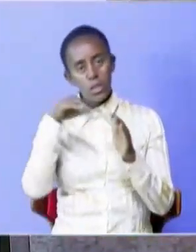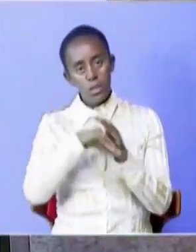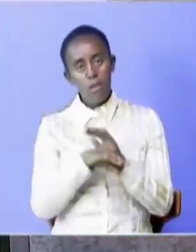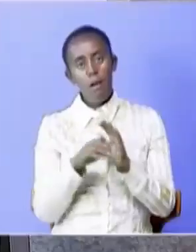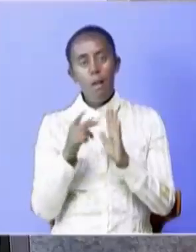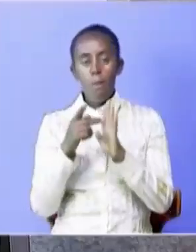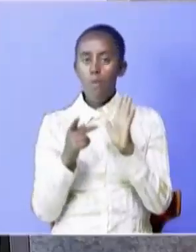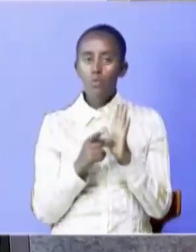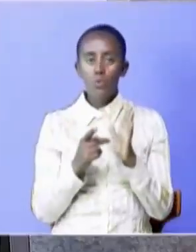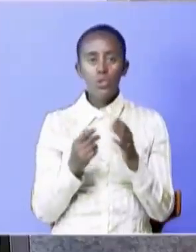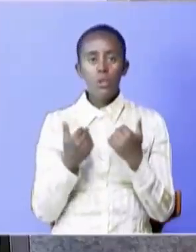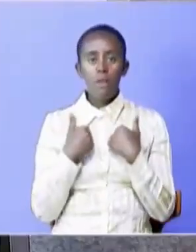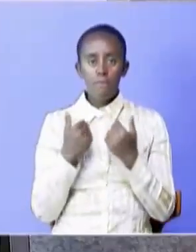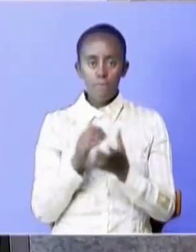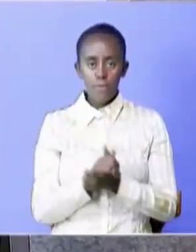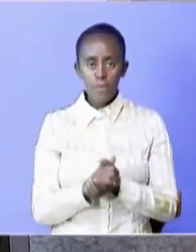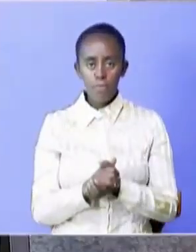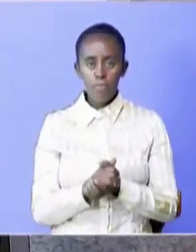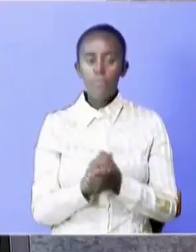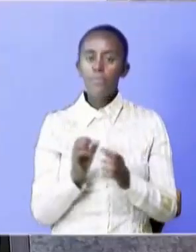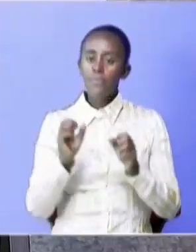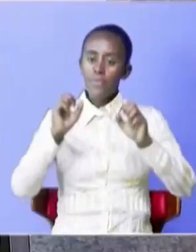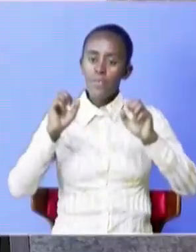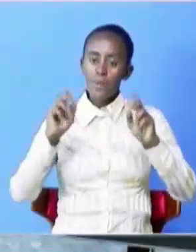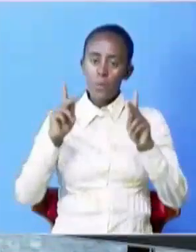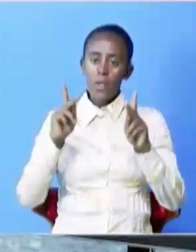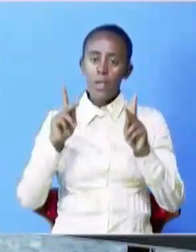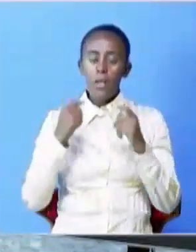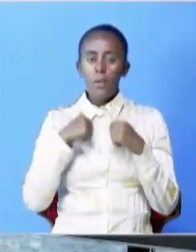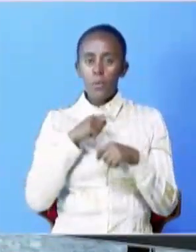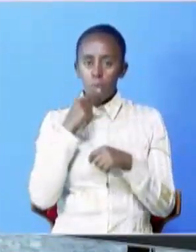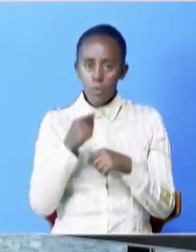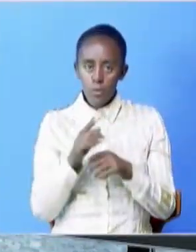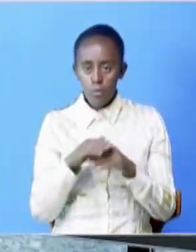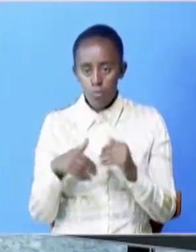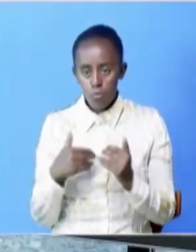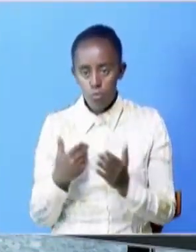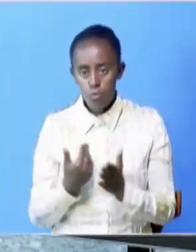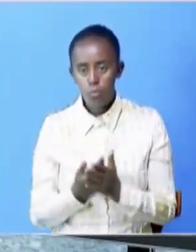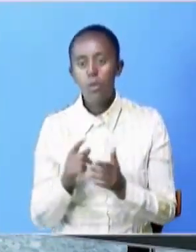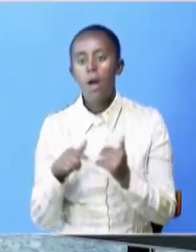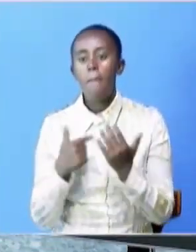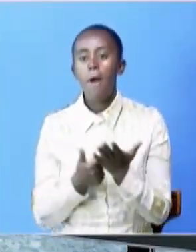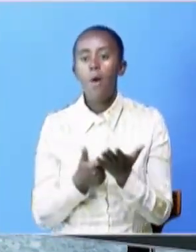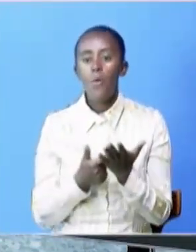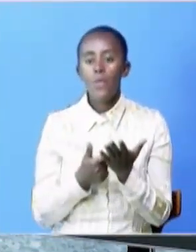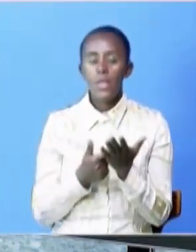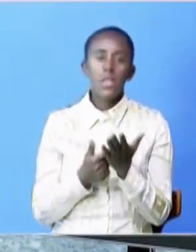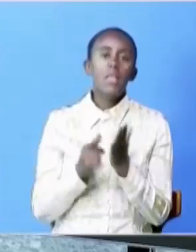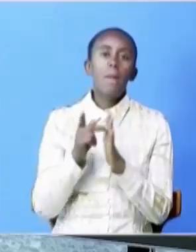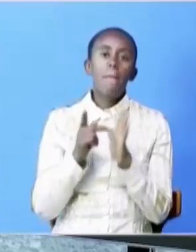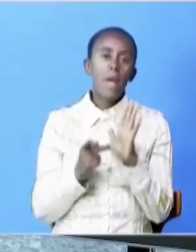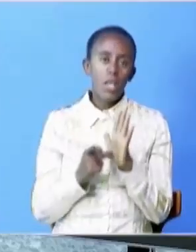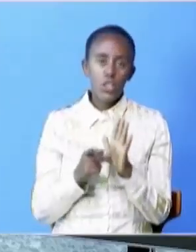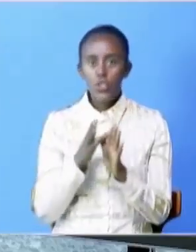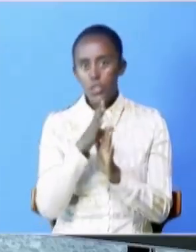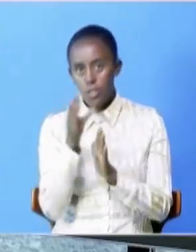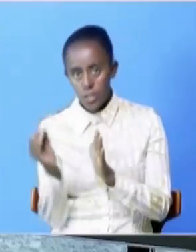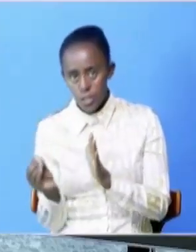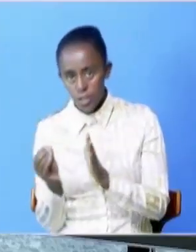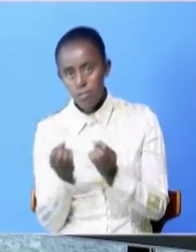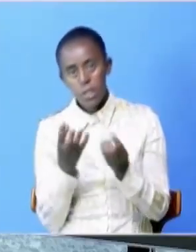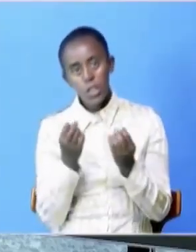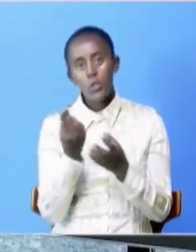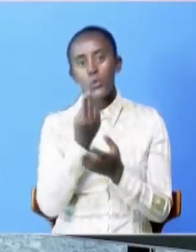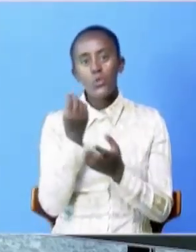internal punctuation. Okay, since we said all of this about punctuations and the many